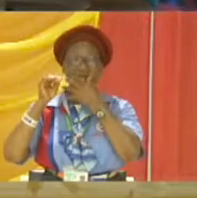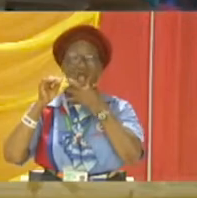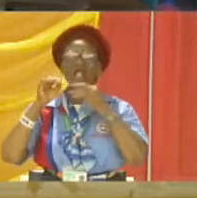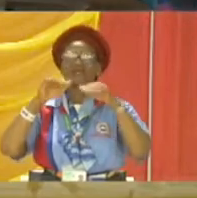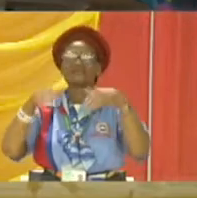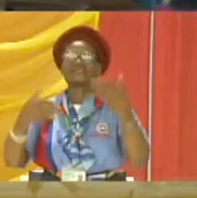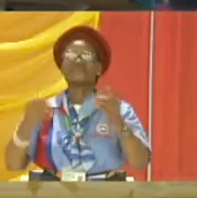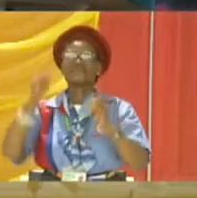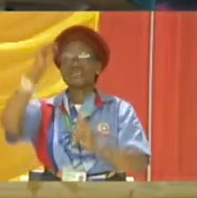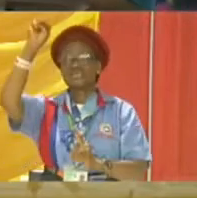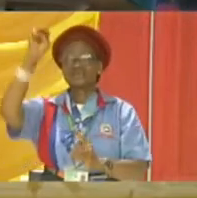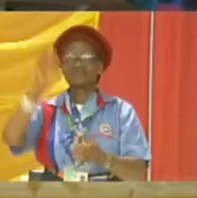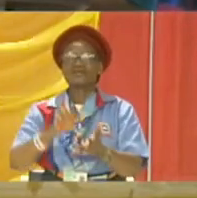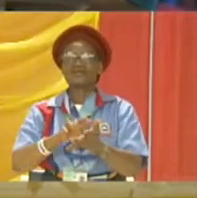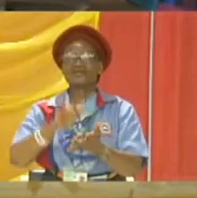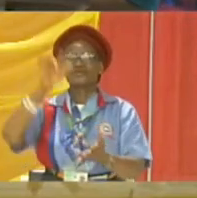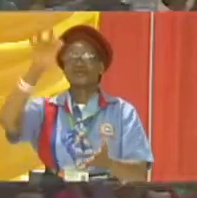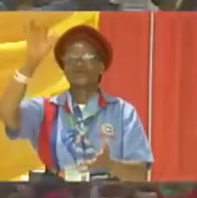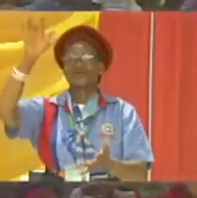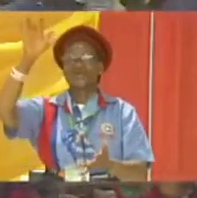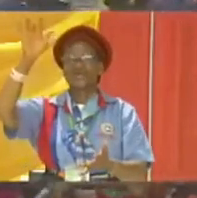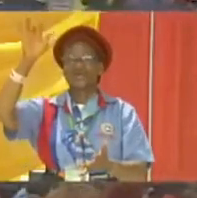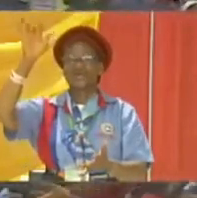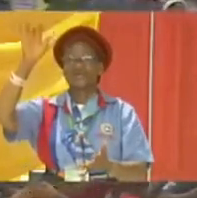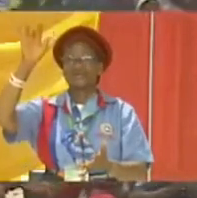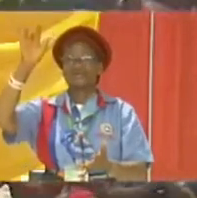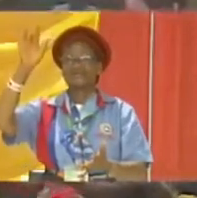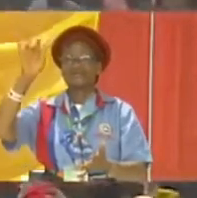Give Him glory.